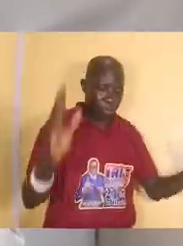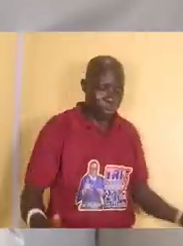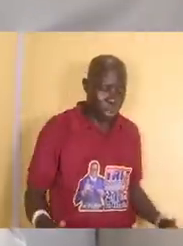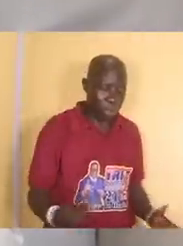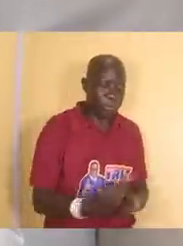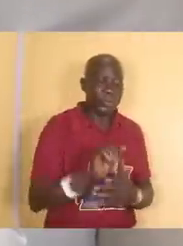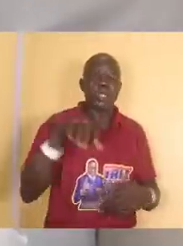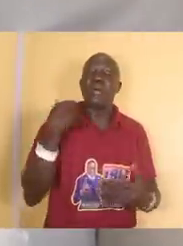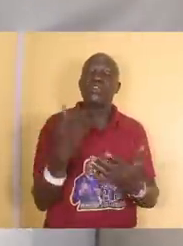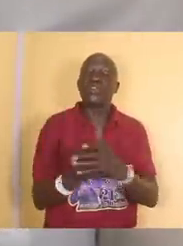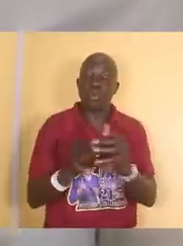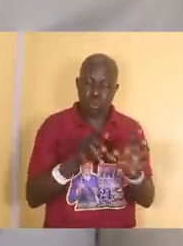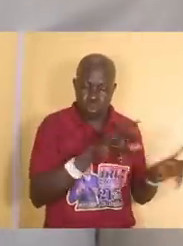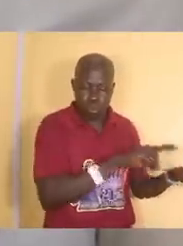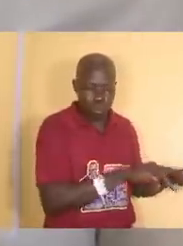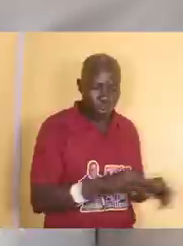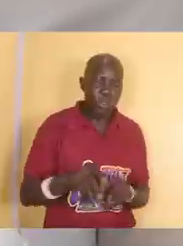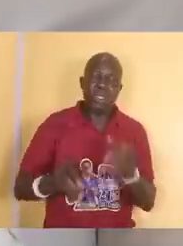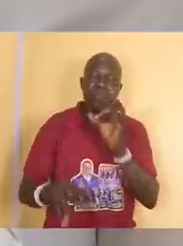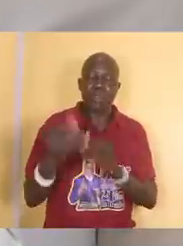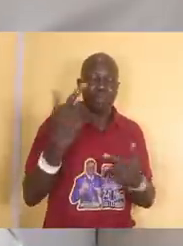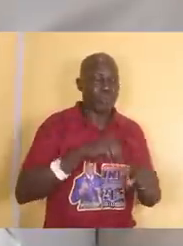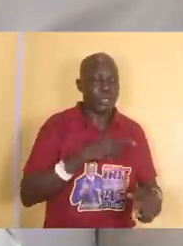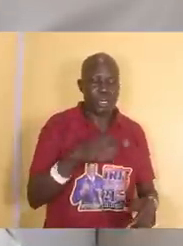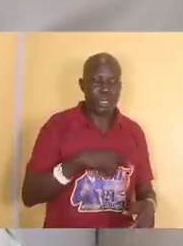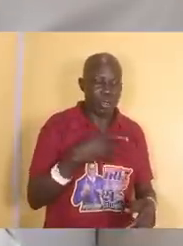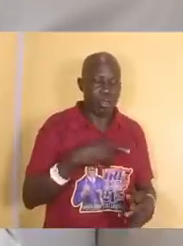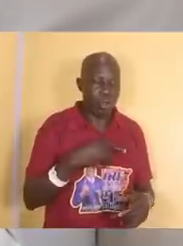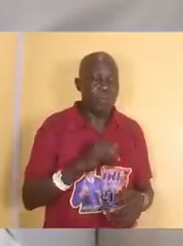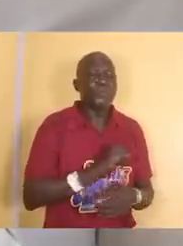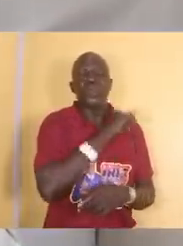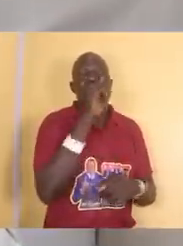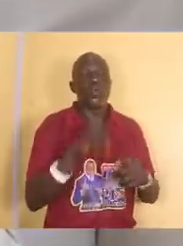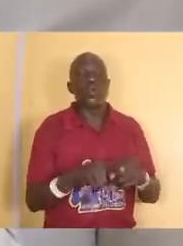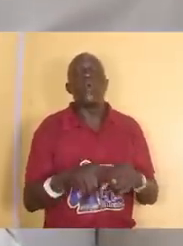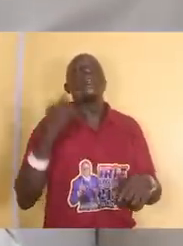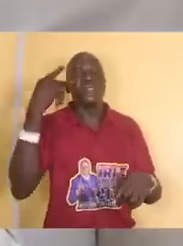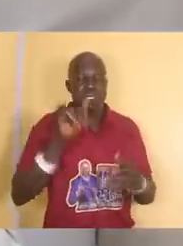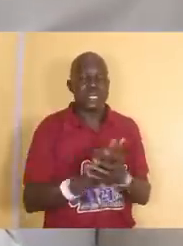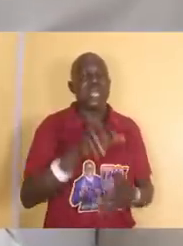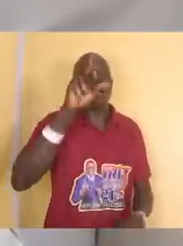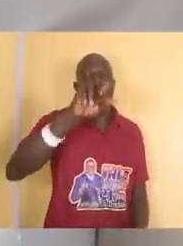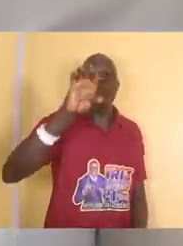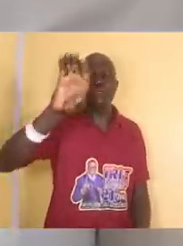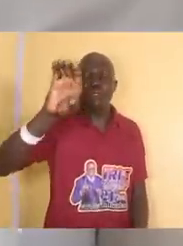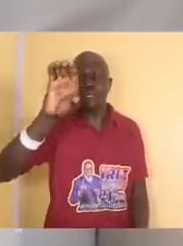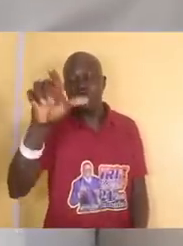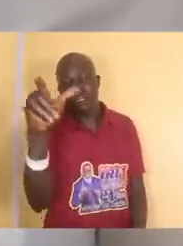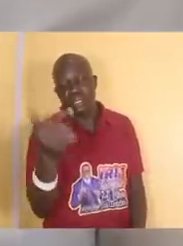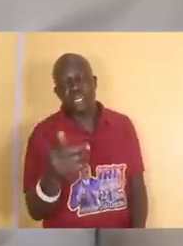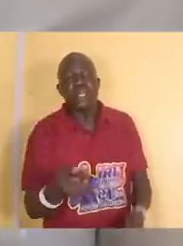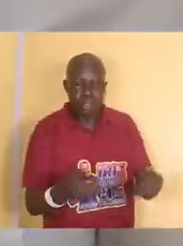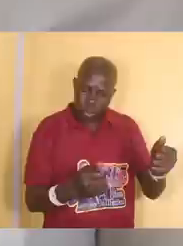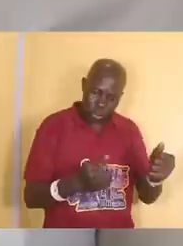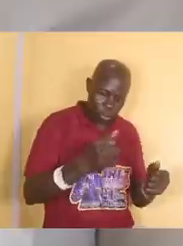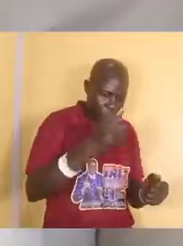But my really, these are you. If you are coming from Lagos. So, but today redeem. Once you get to redemption, you are right.